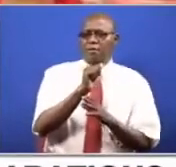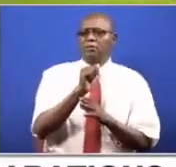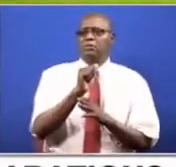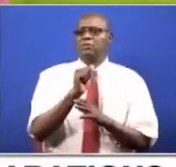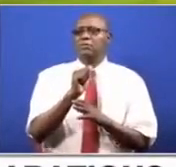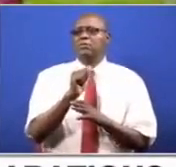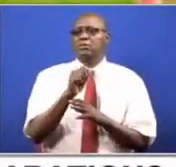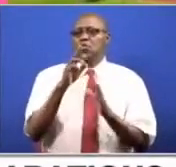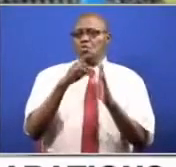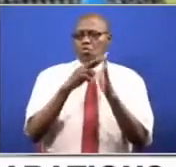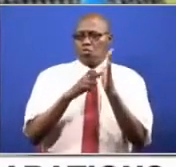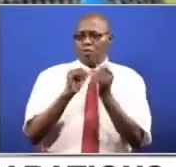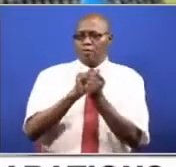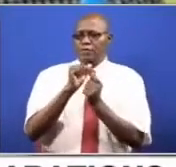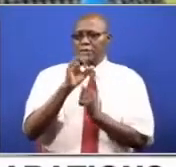in Rule